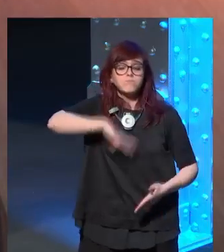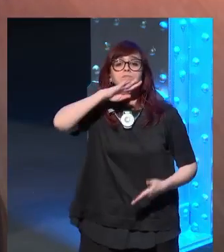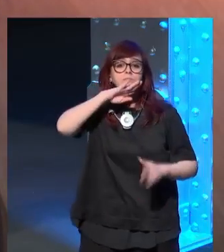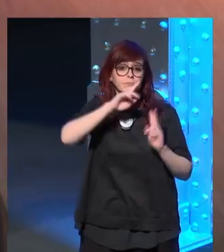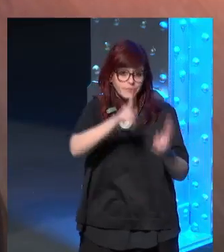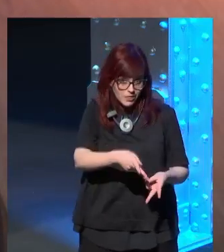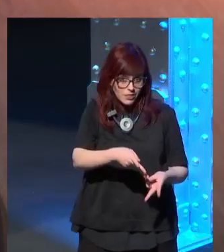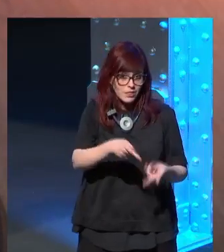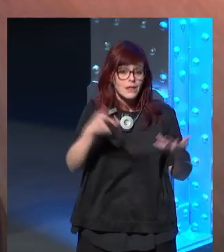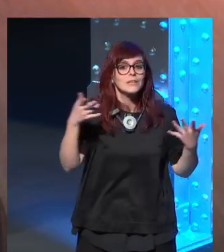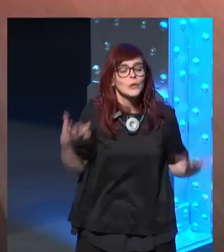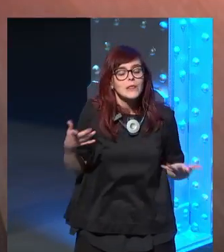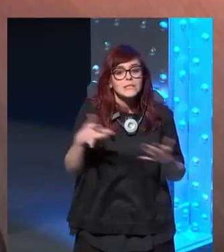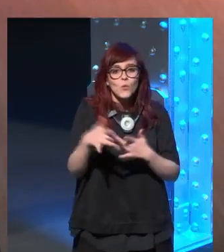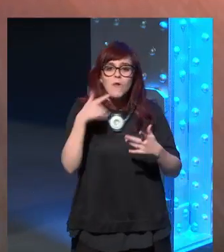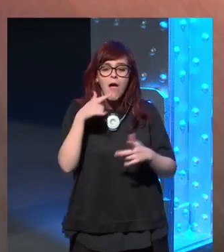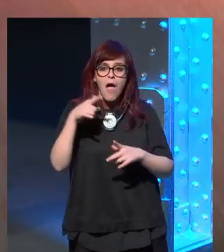effect. But